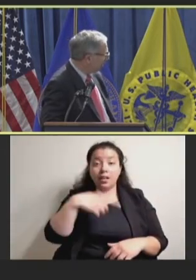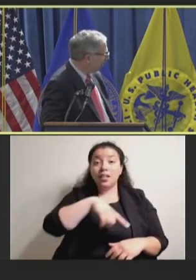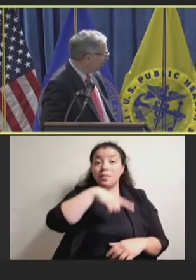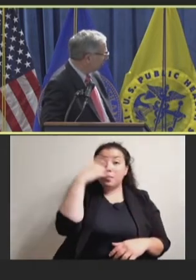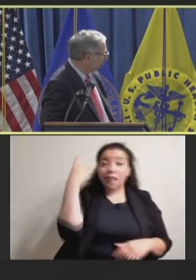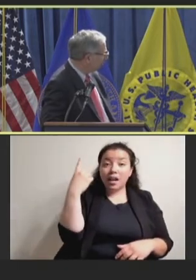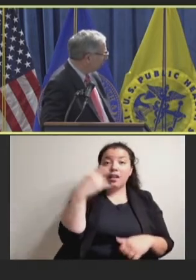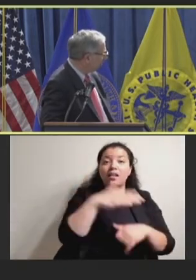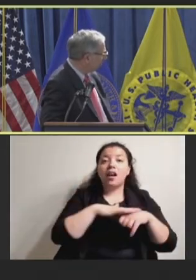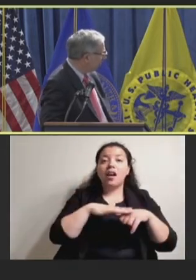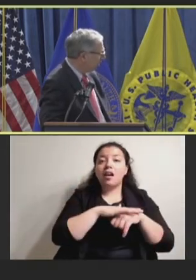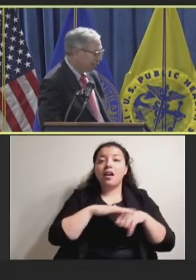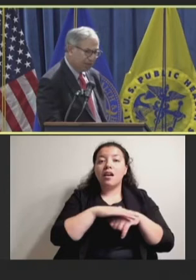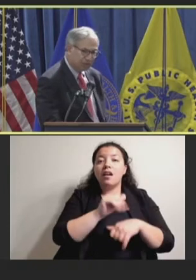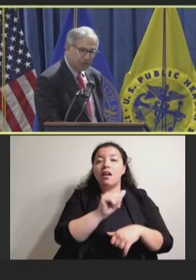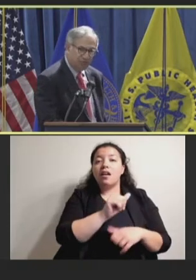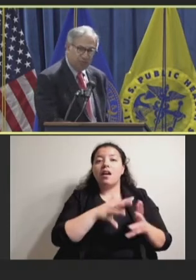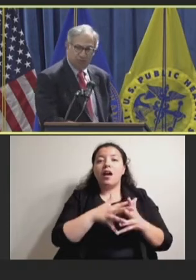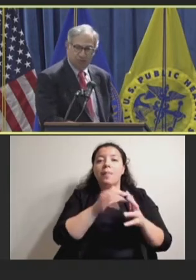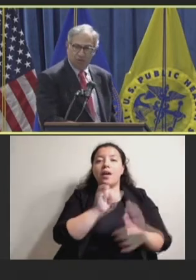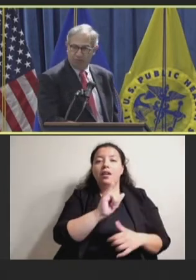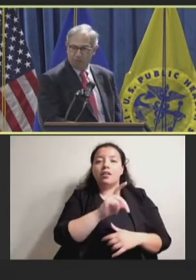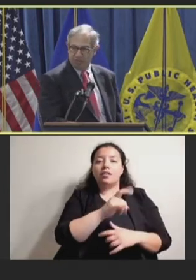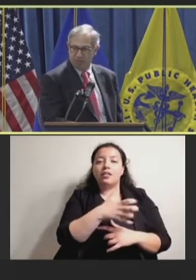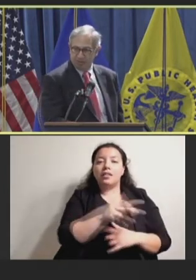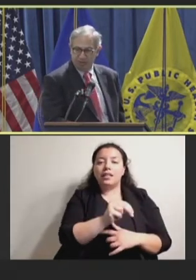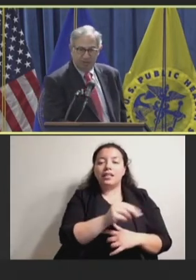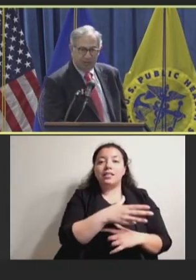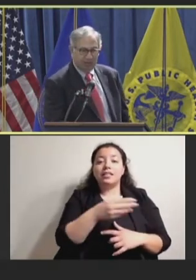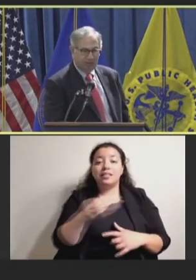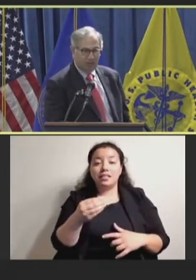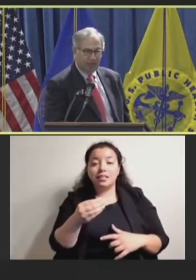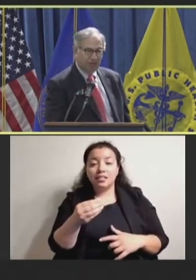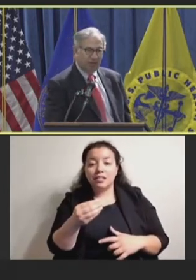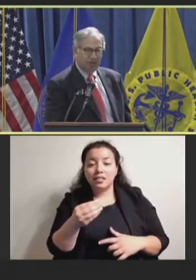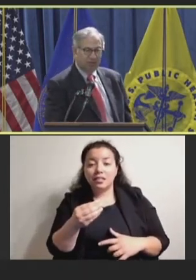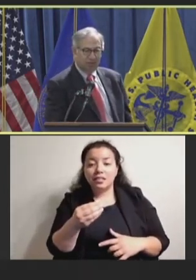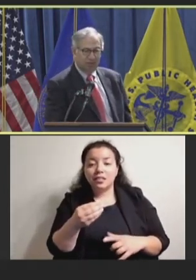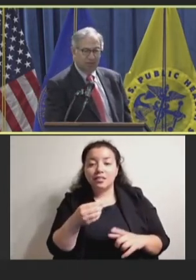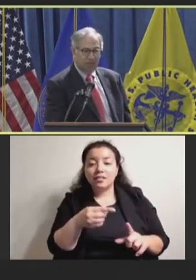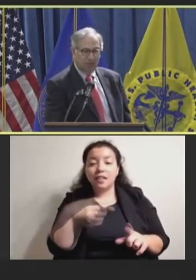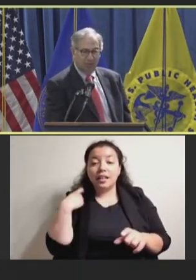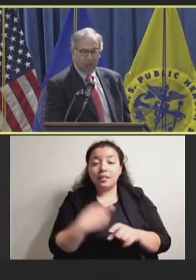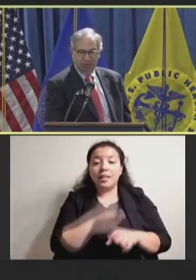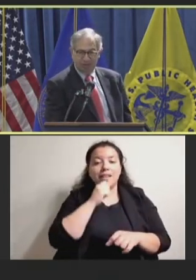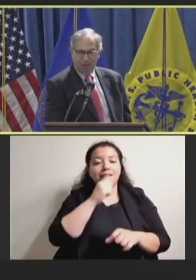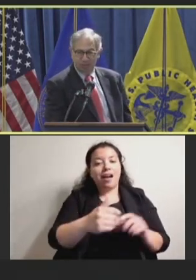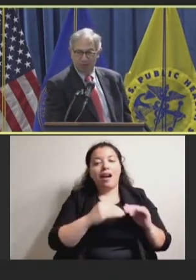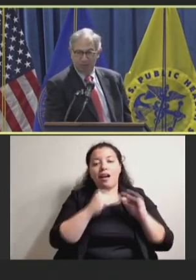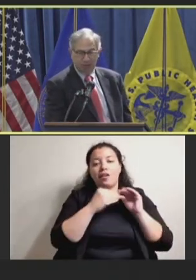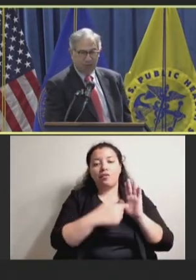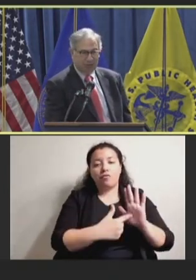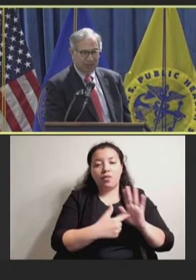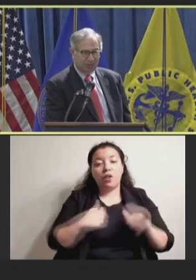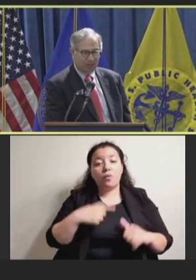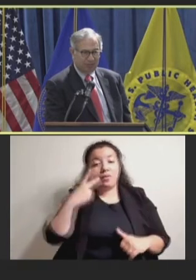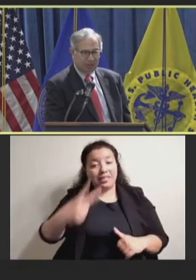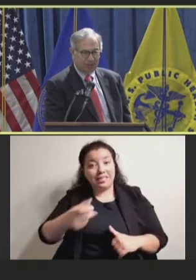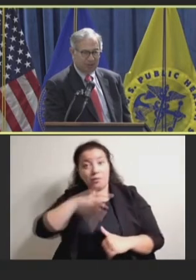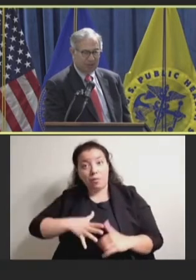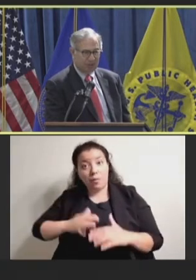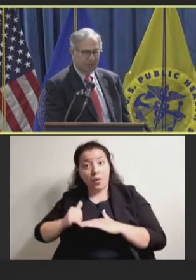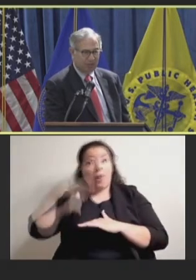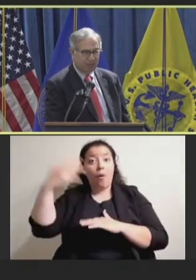Hispanic individuals are underrepresented, and actually females are overrepresented. And, we had a lot of discussions in the committee of why this happened, but it may be that a lot of